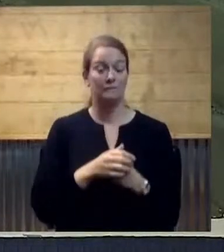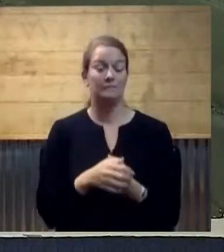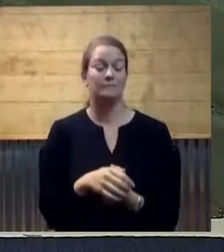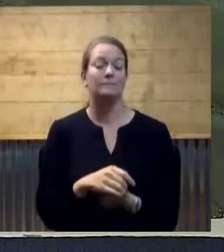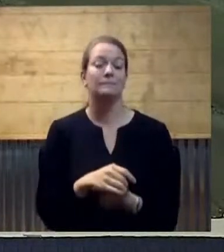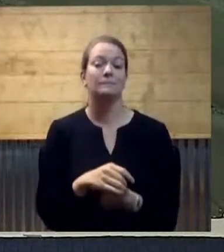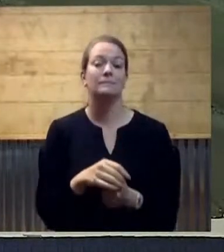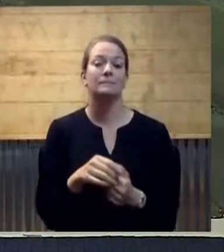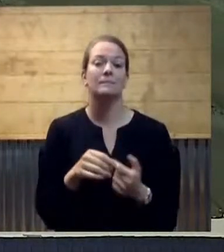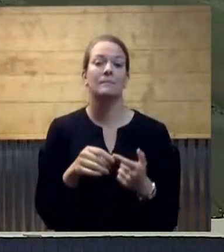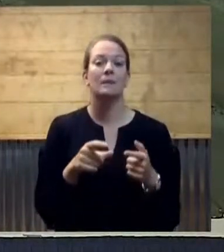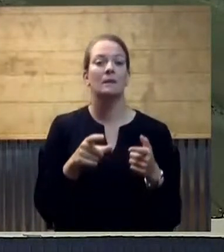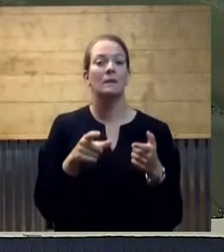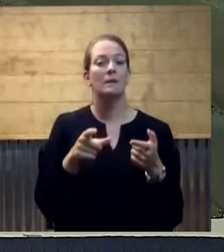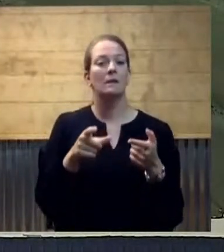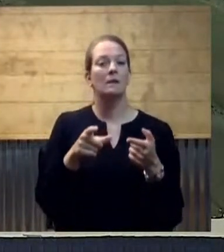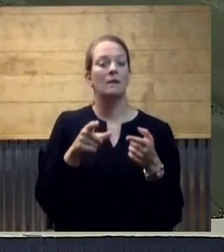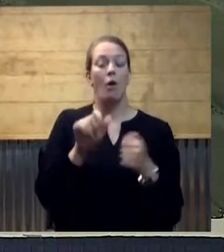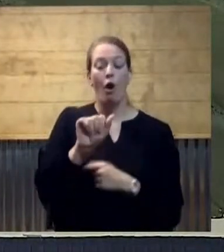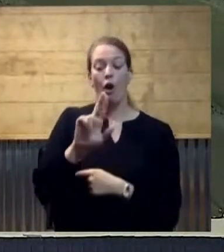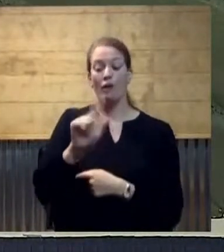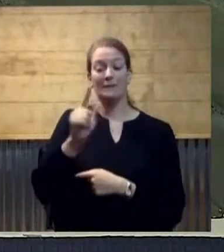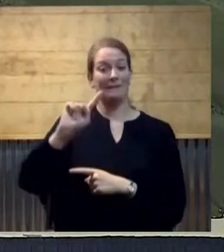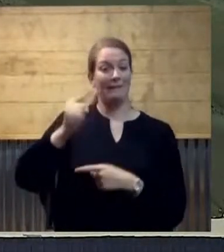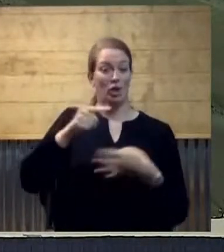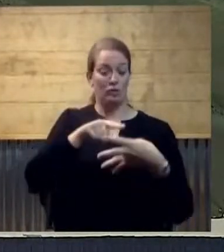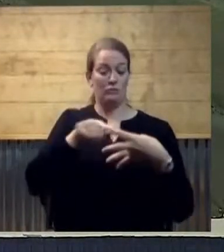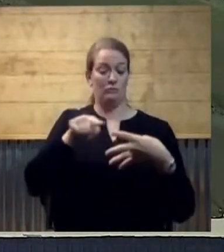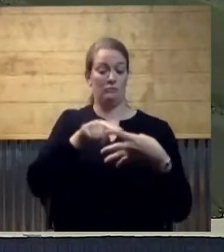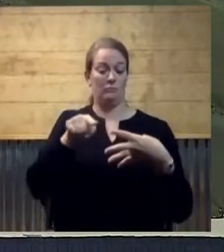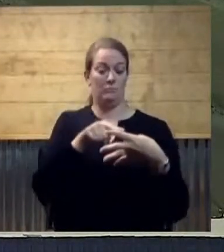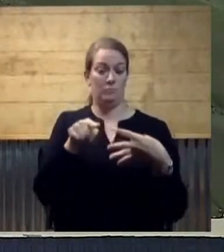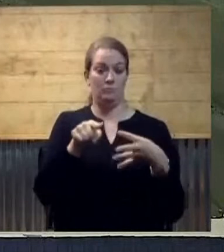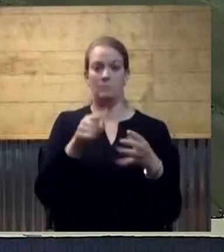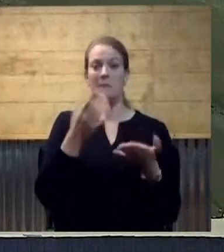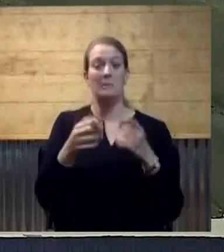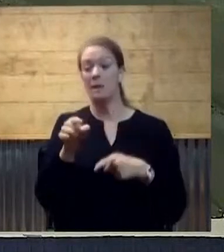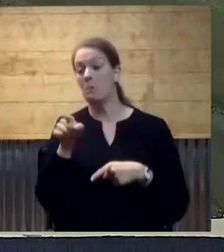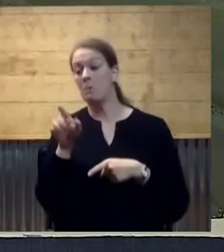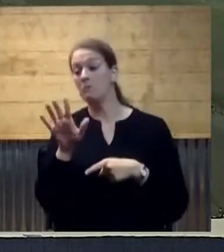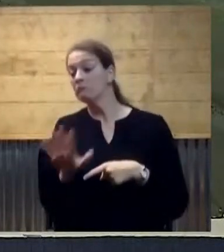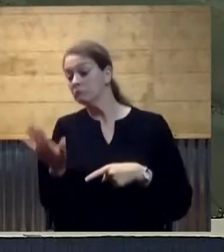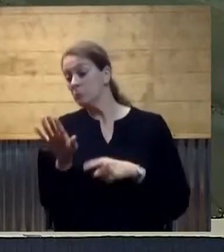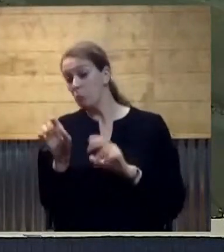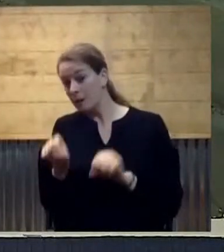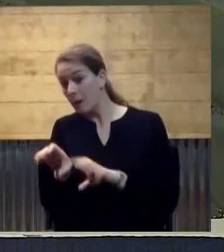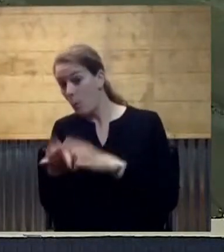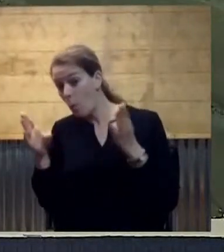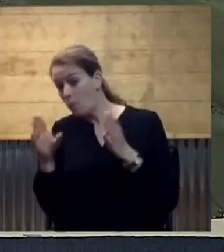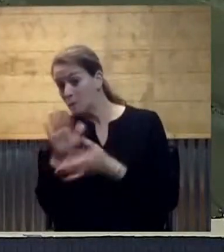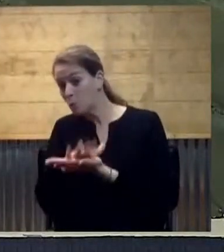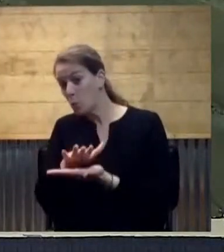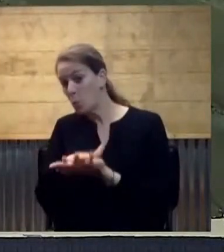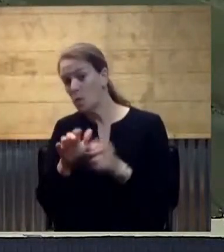different regions on August 1st? Or is it just a global yes or no?